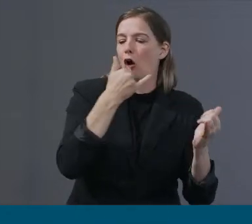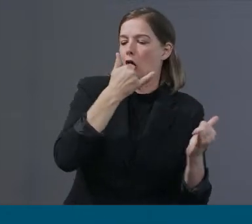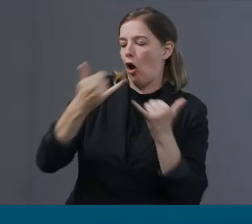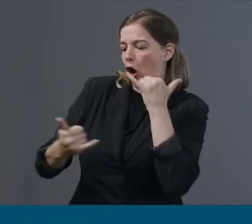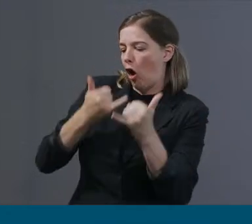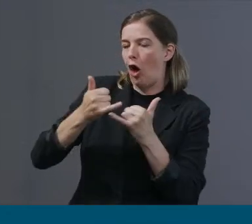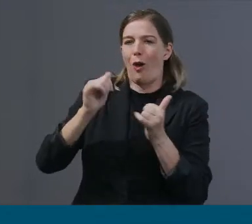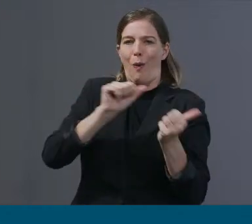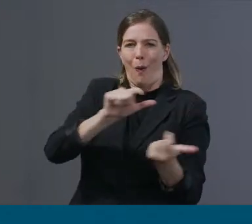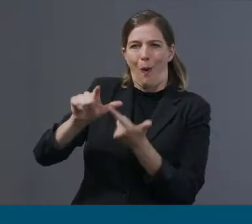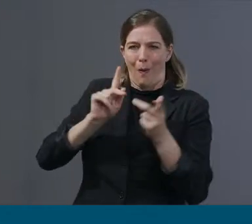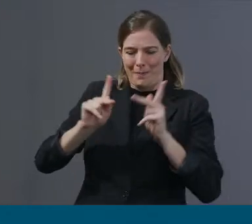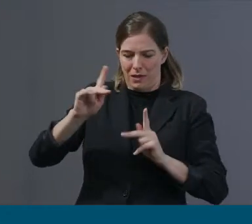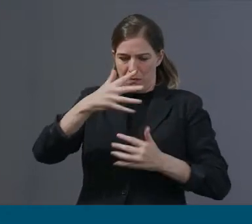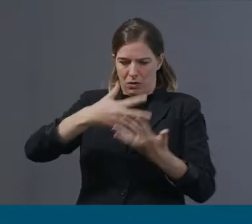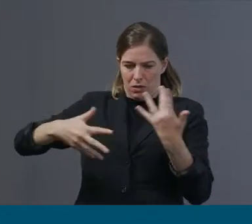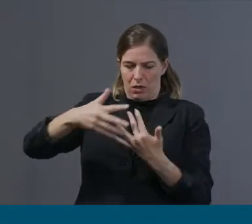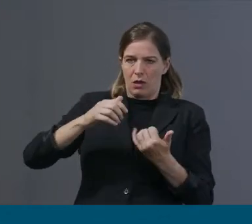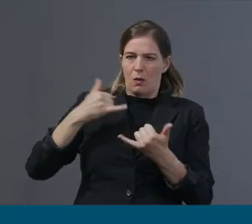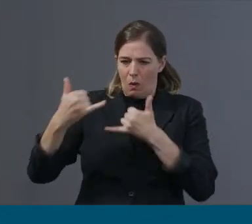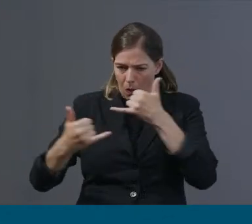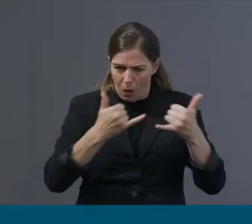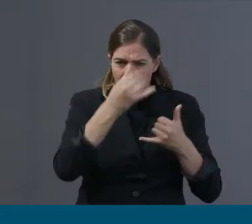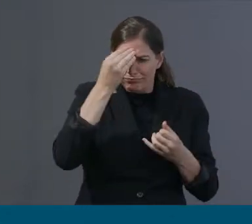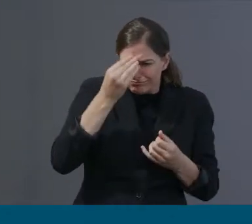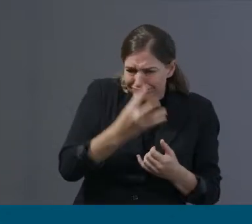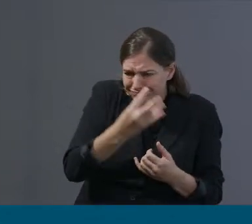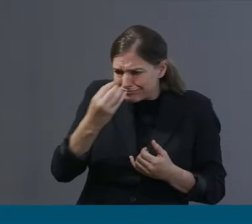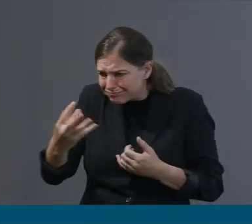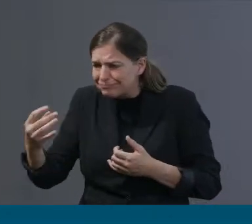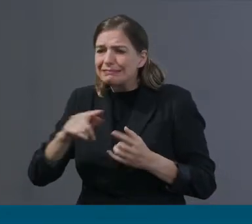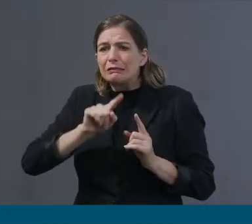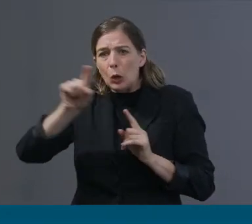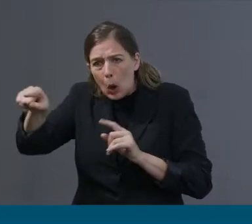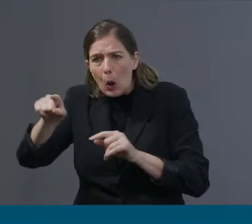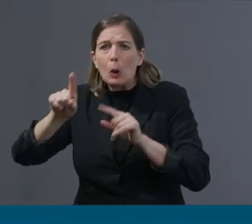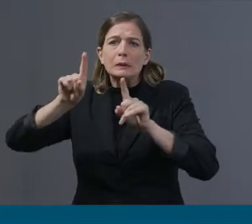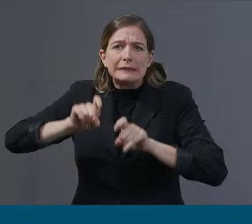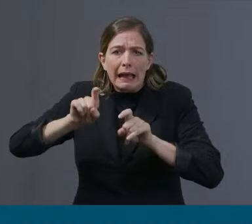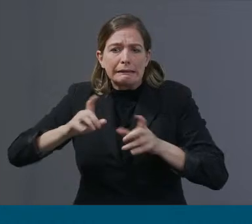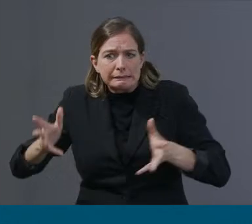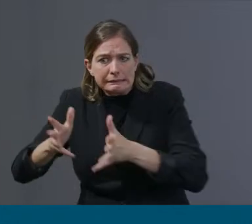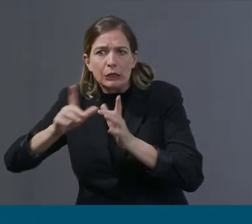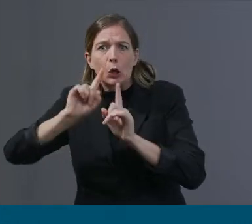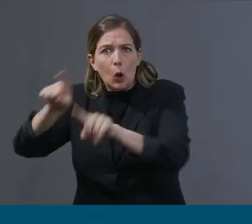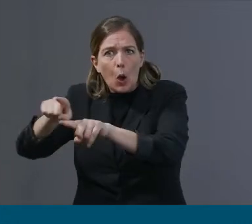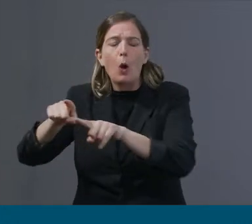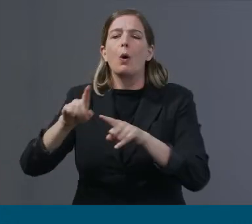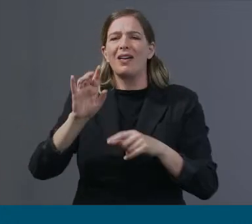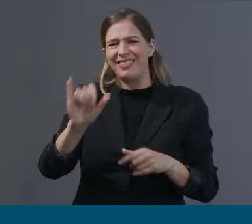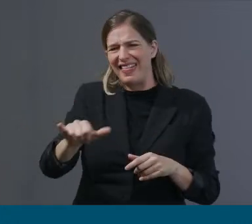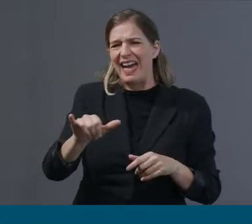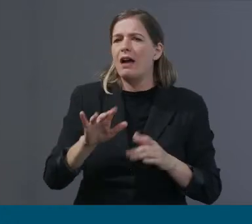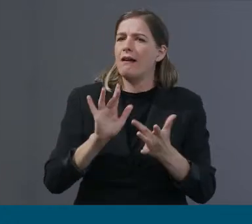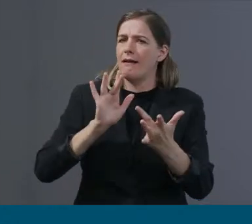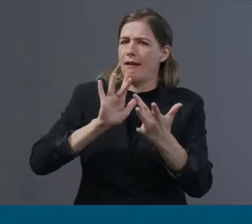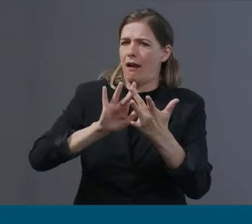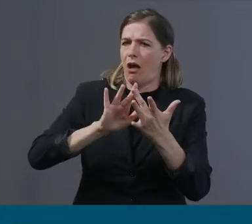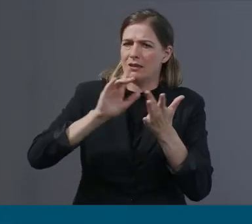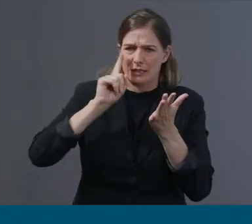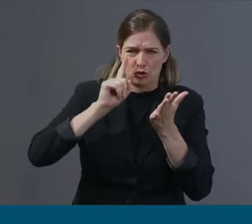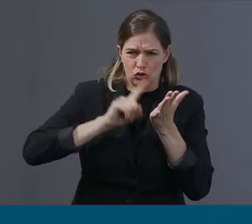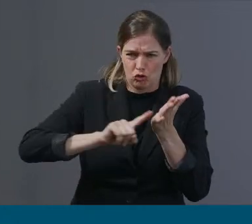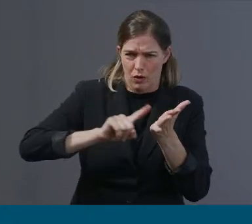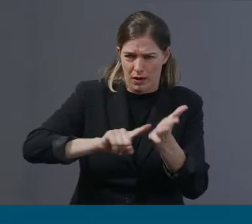let them know of the situation, has them getting a test, etc. So the contact tracing is done at the